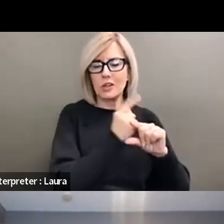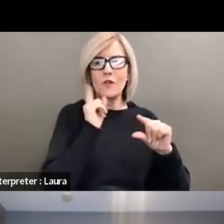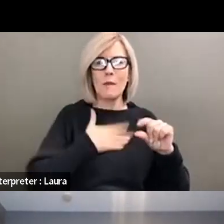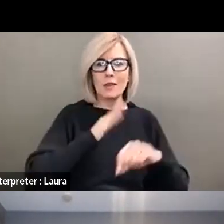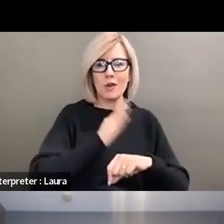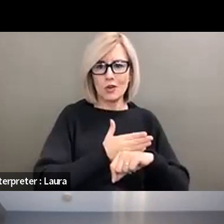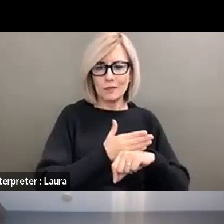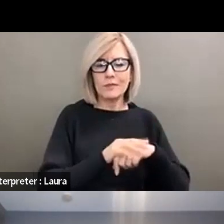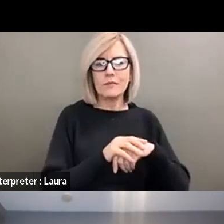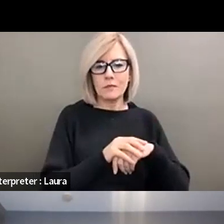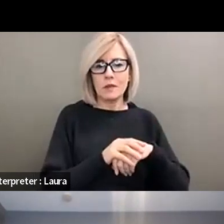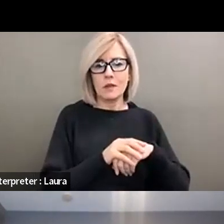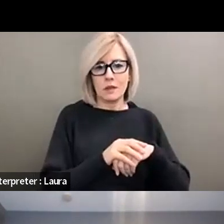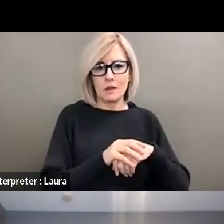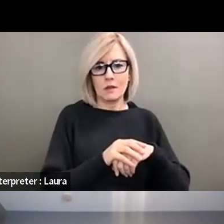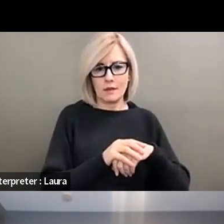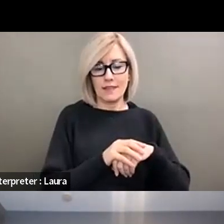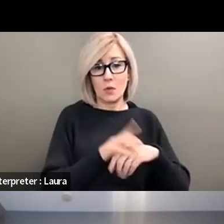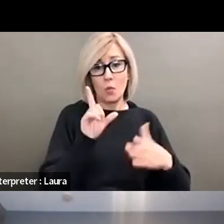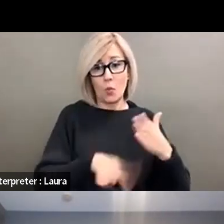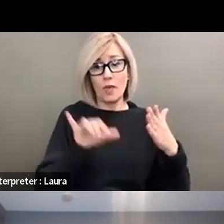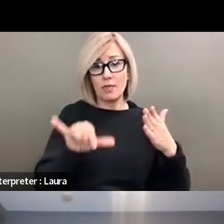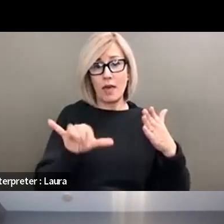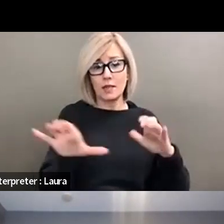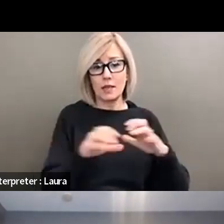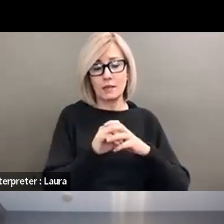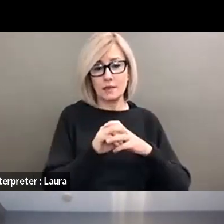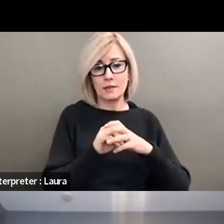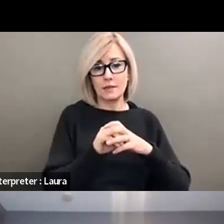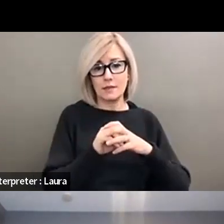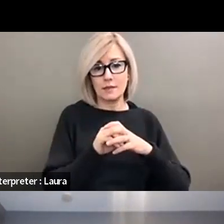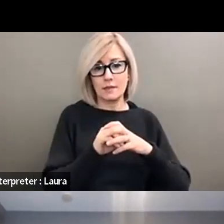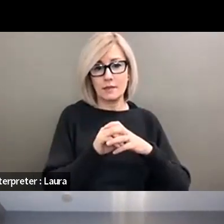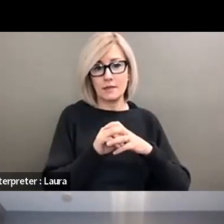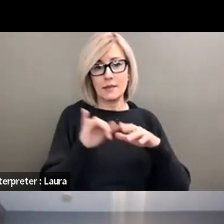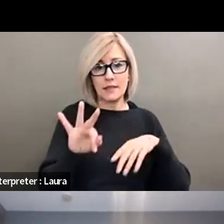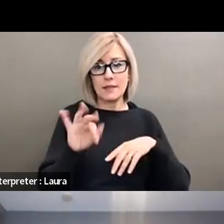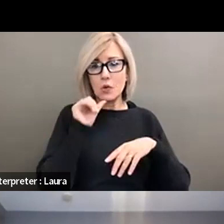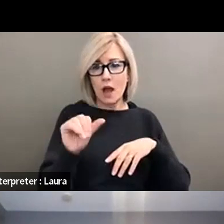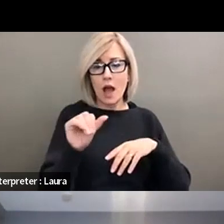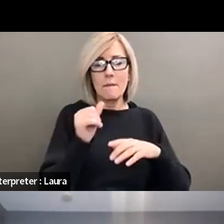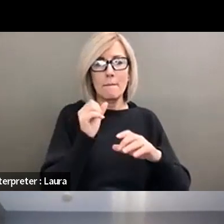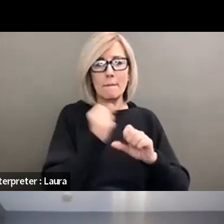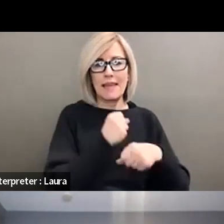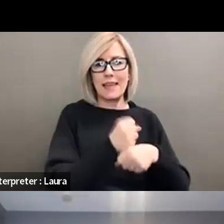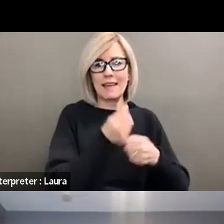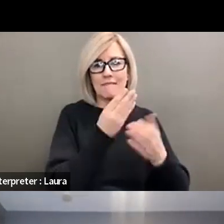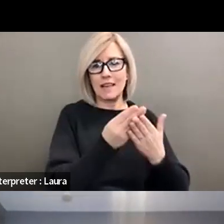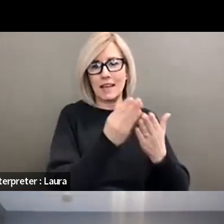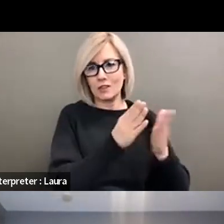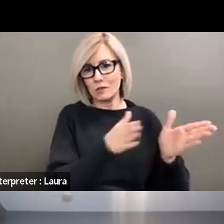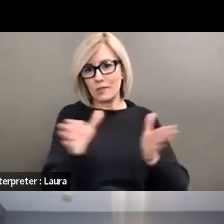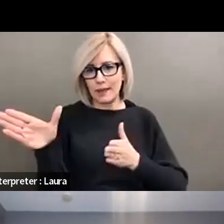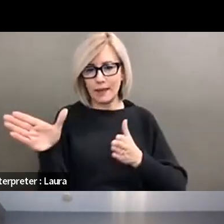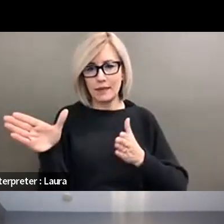daughter. And what this does is if you aren't making a financial plan and